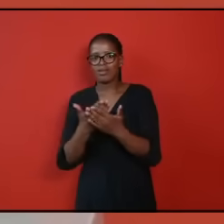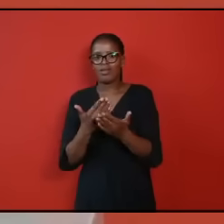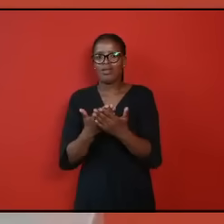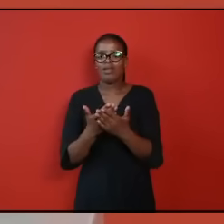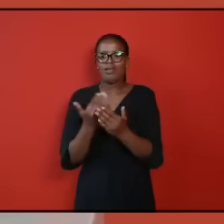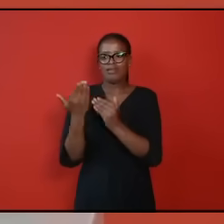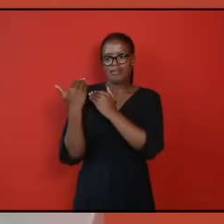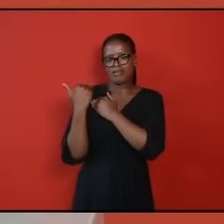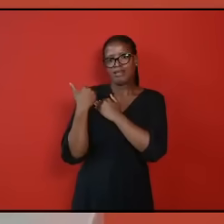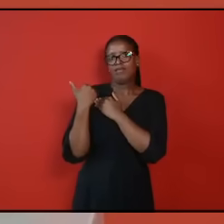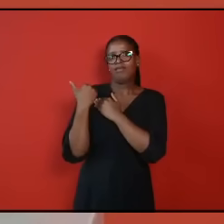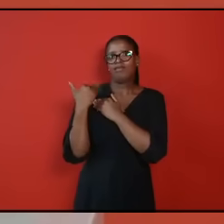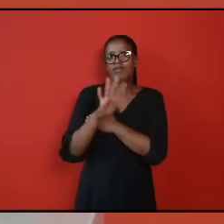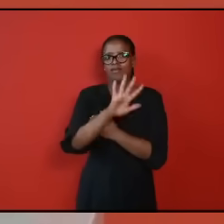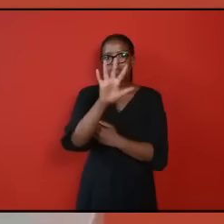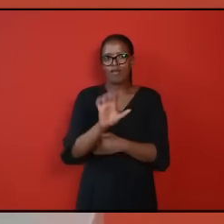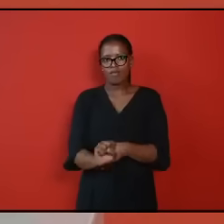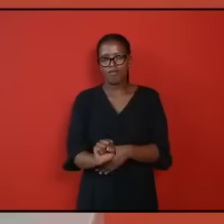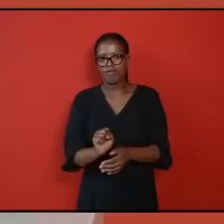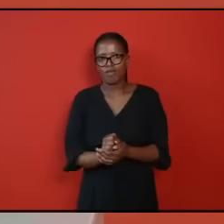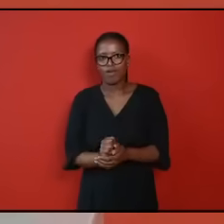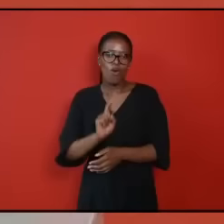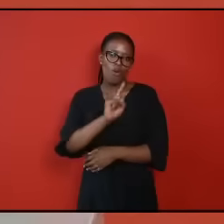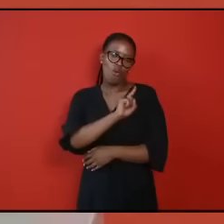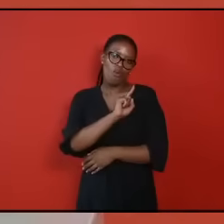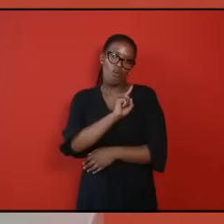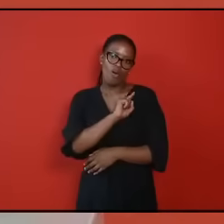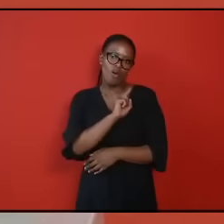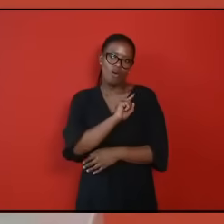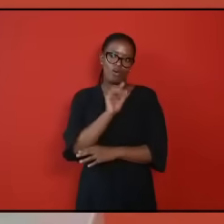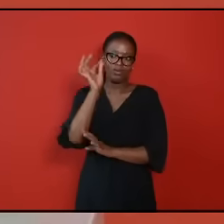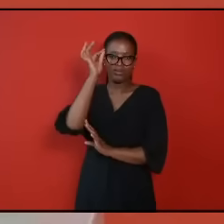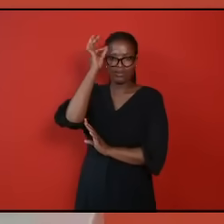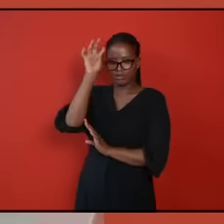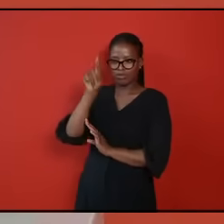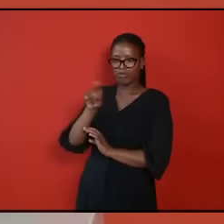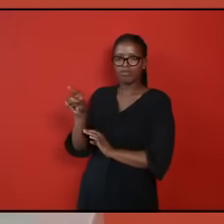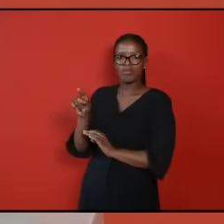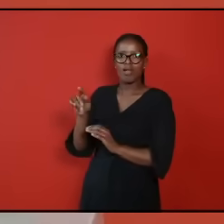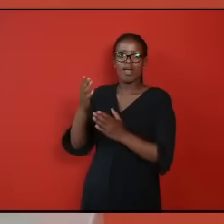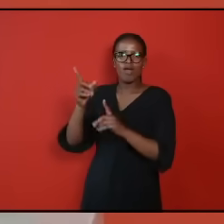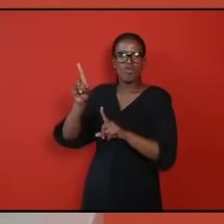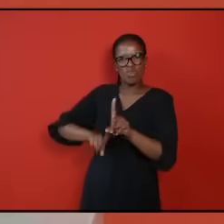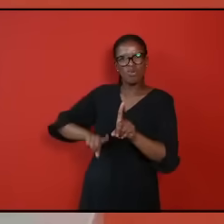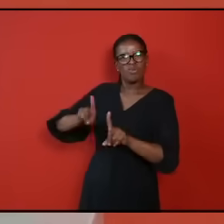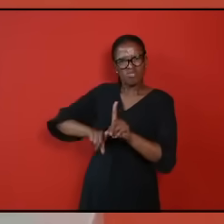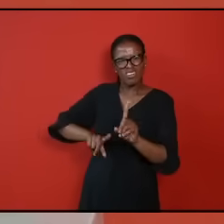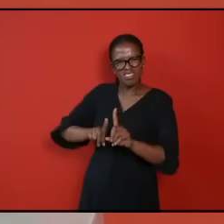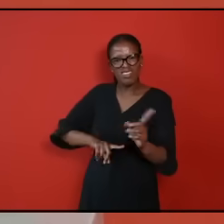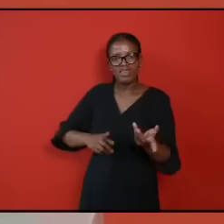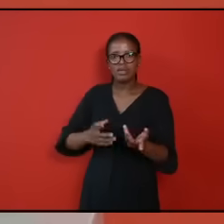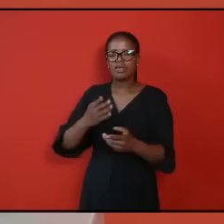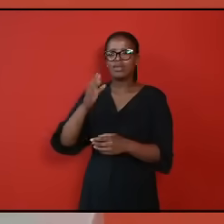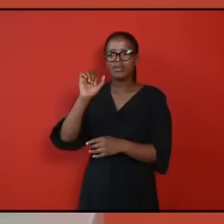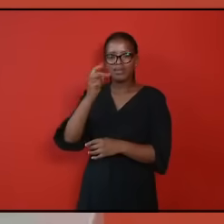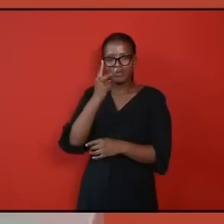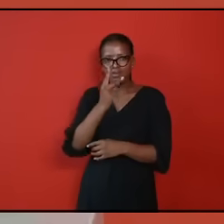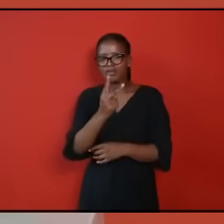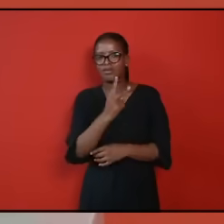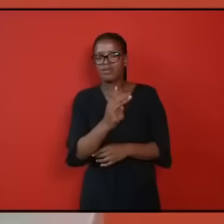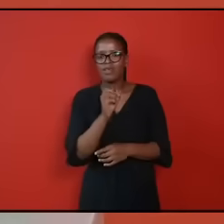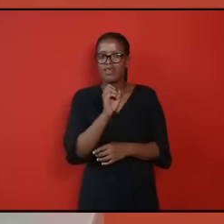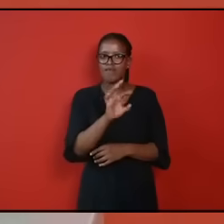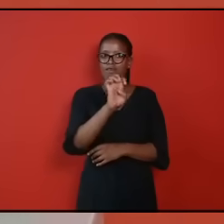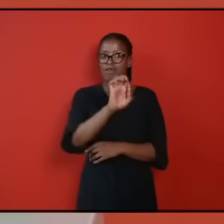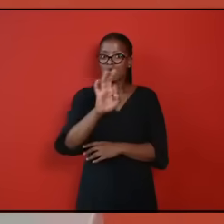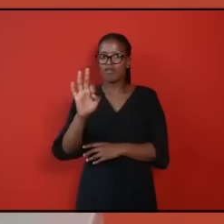Africa. Because the government has given up on us. These are the things that you are most likely to see when the